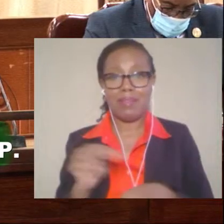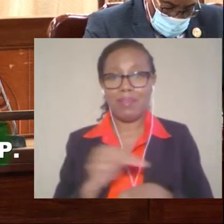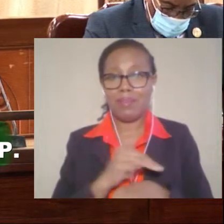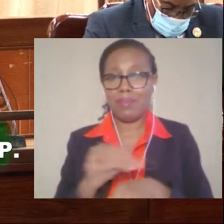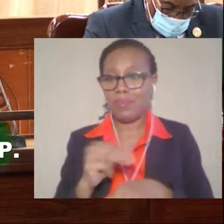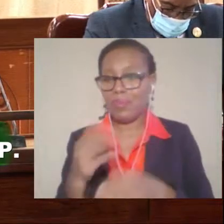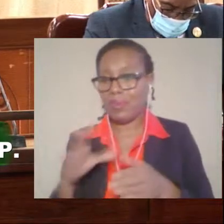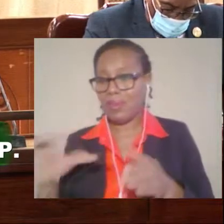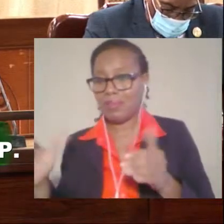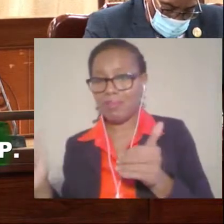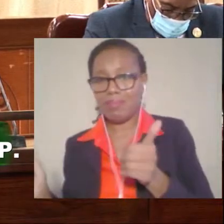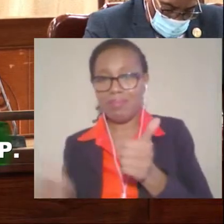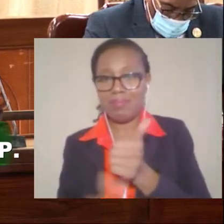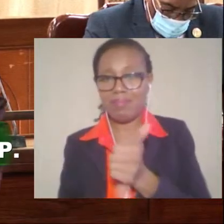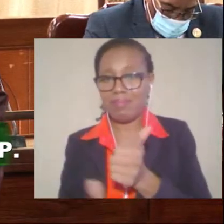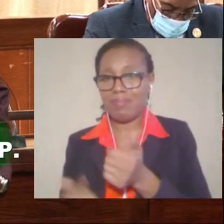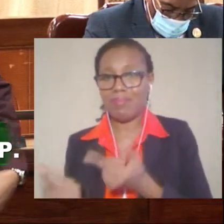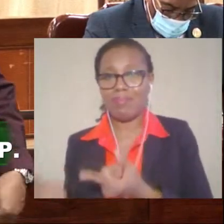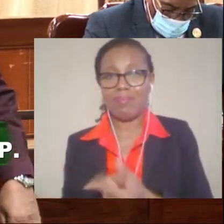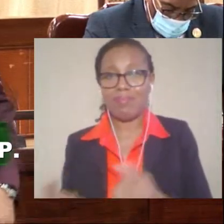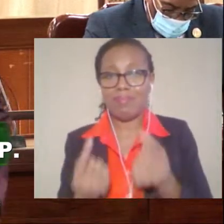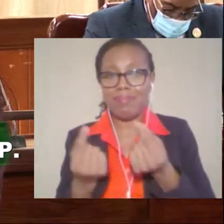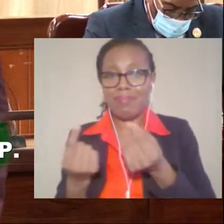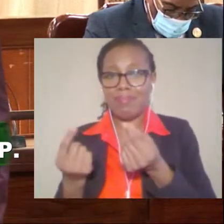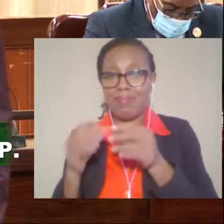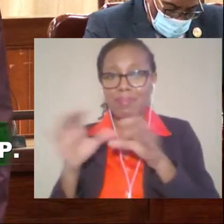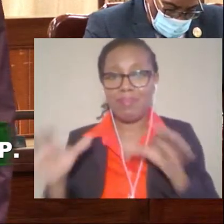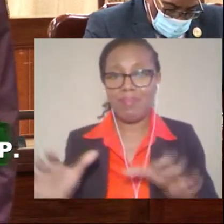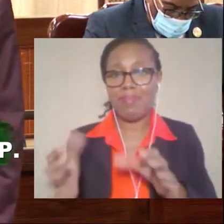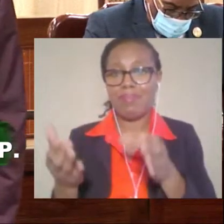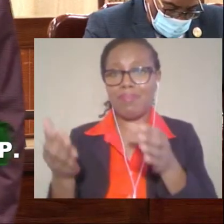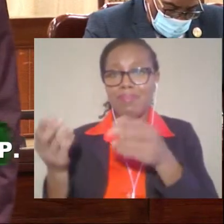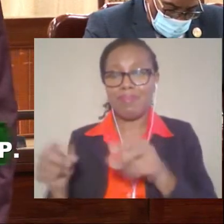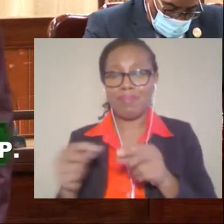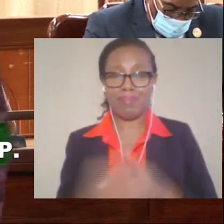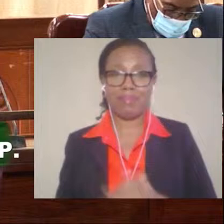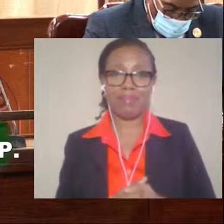Now, Mr. Speaker, government in the throne speech last